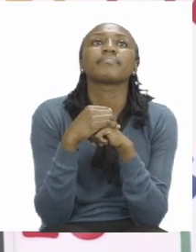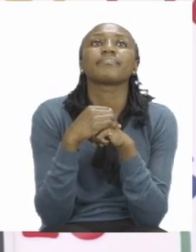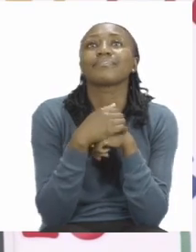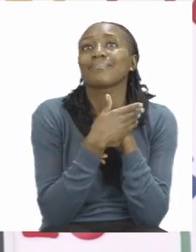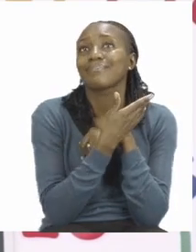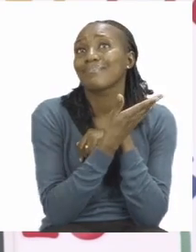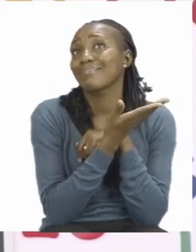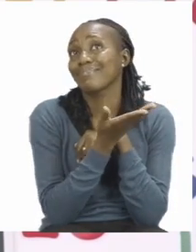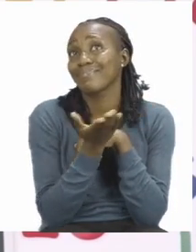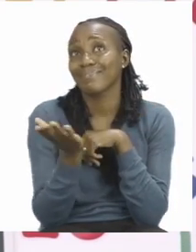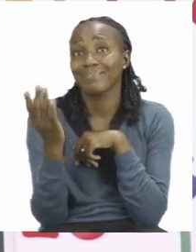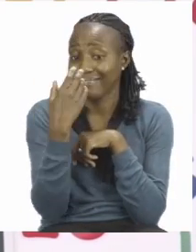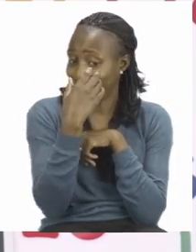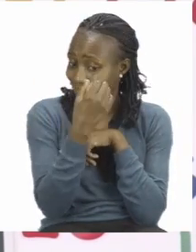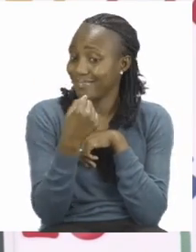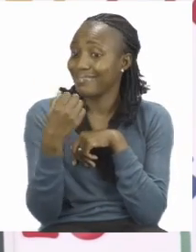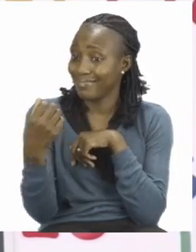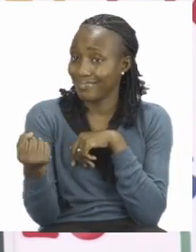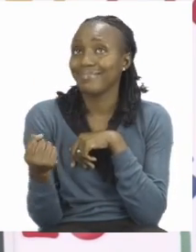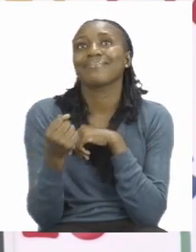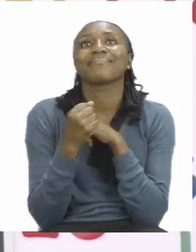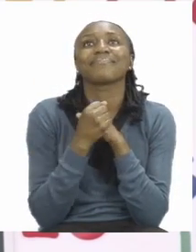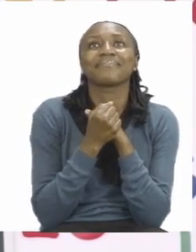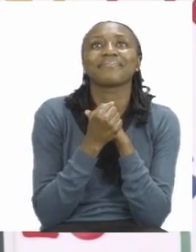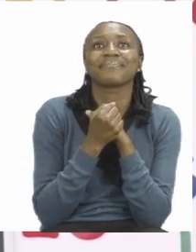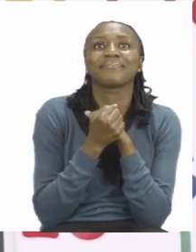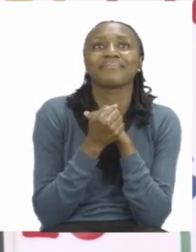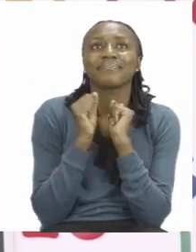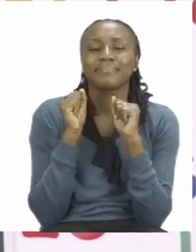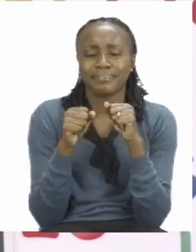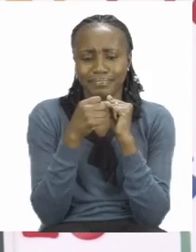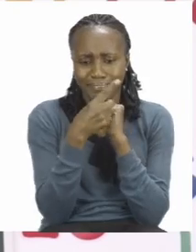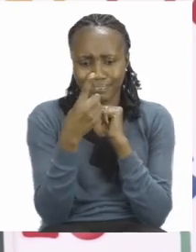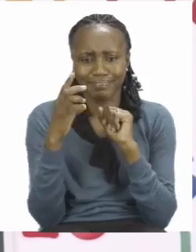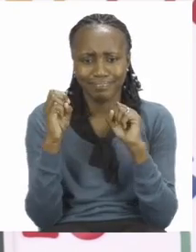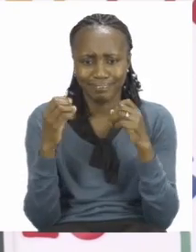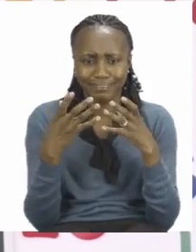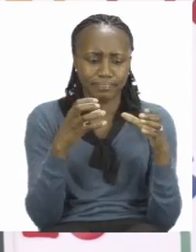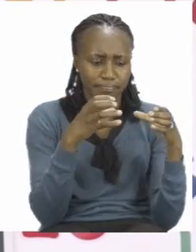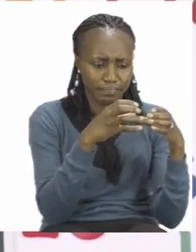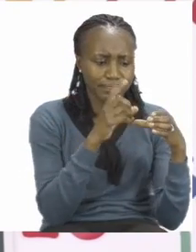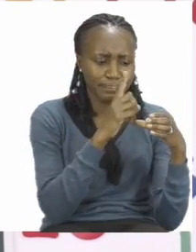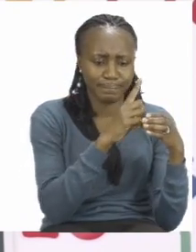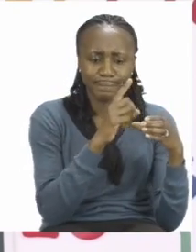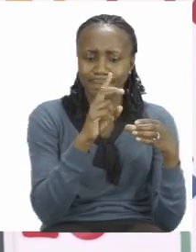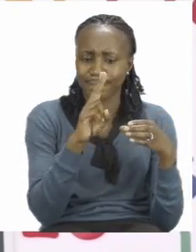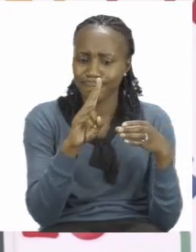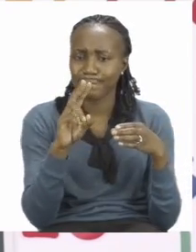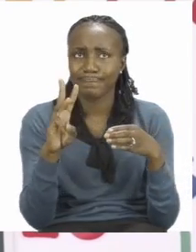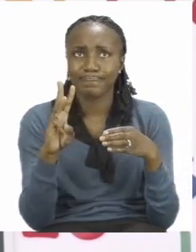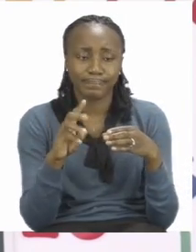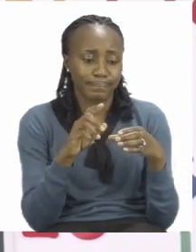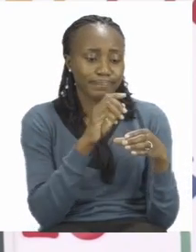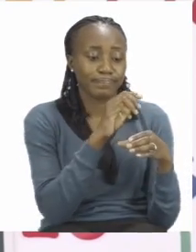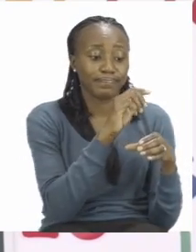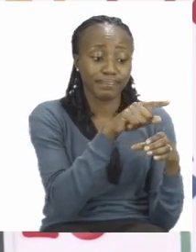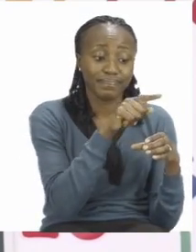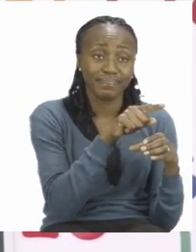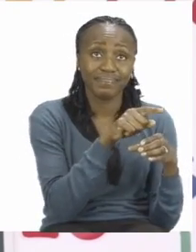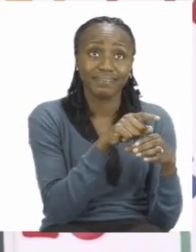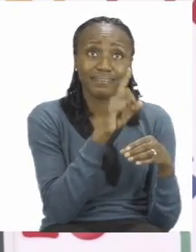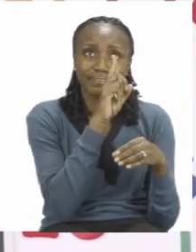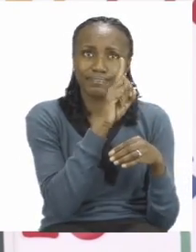more cupcakes to give out. So now we need to count how many each of them have. A has